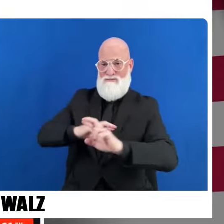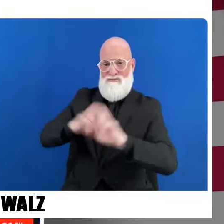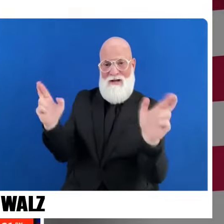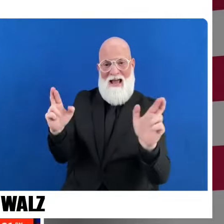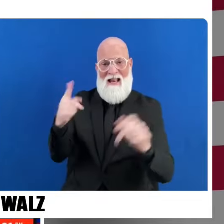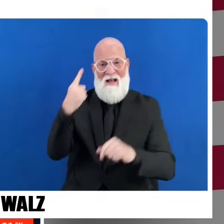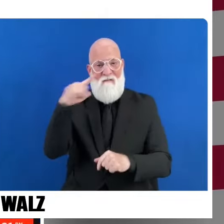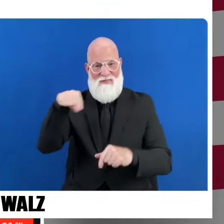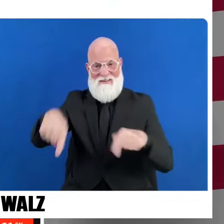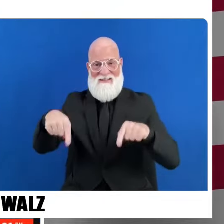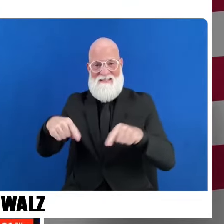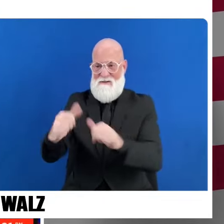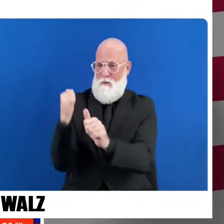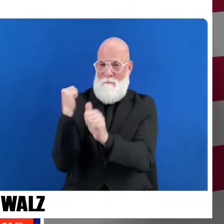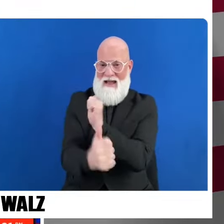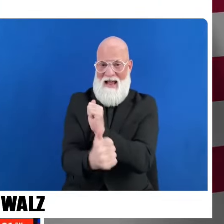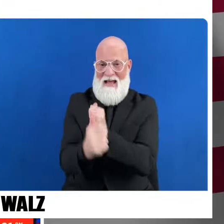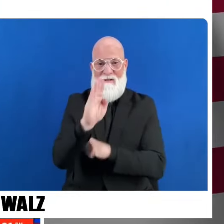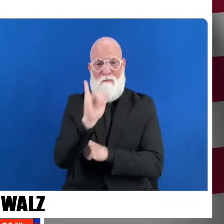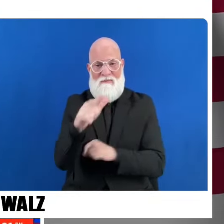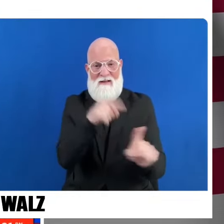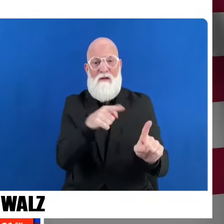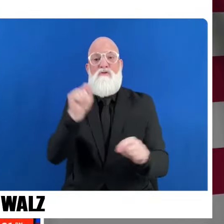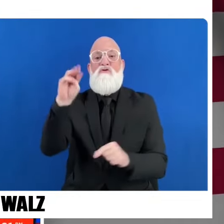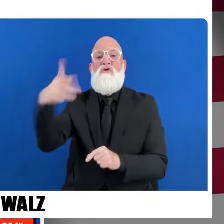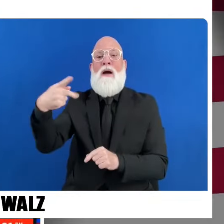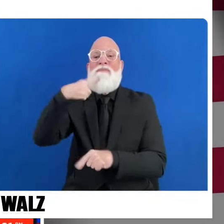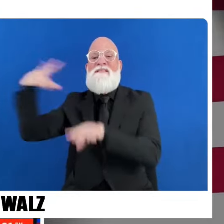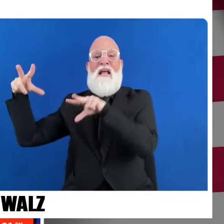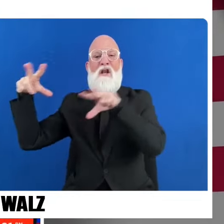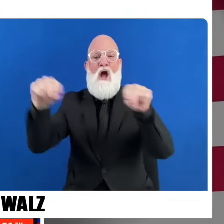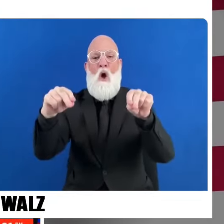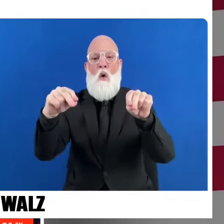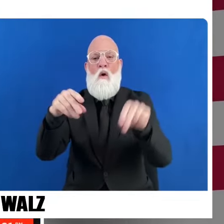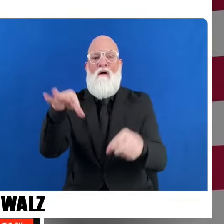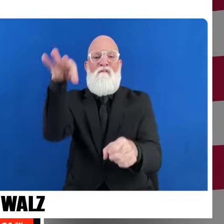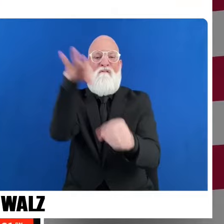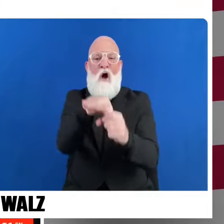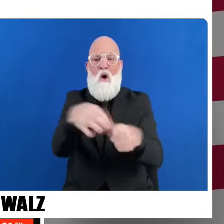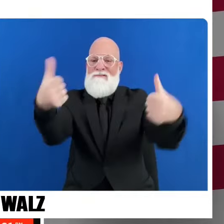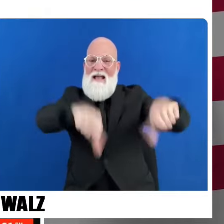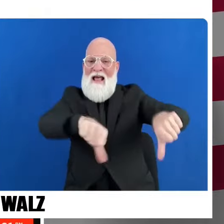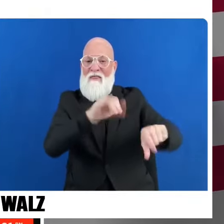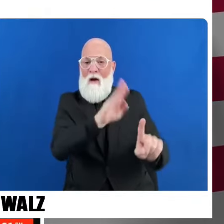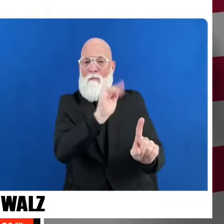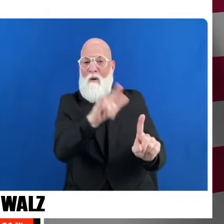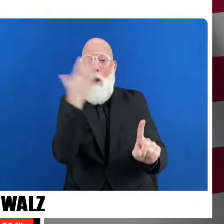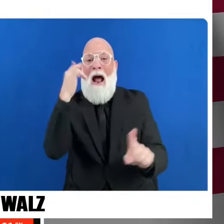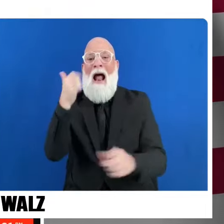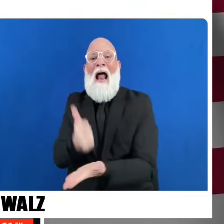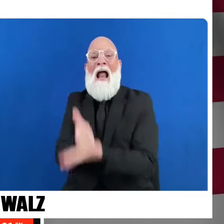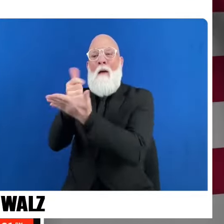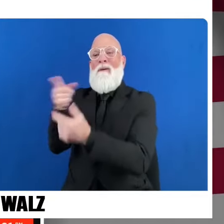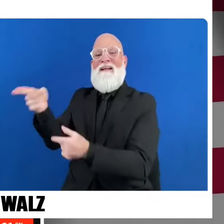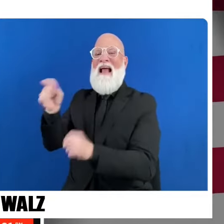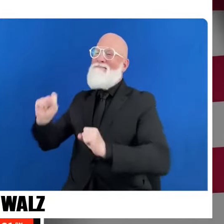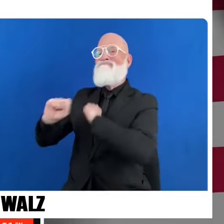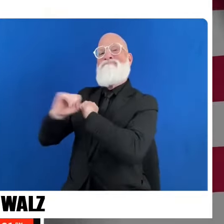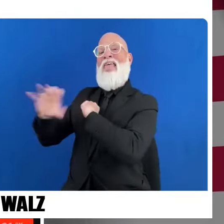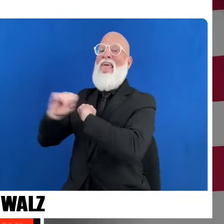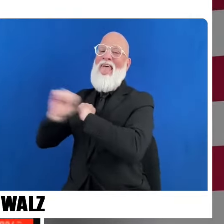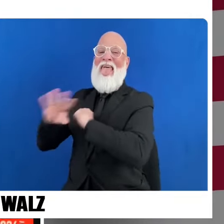no, told them to vote against it because it gives him a campaign issue. It gives him what would Donald Trump talk about if we actually did some